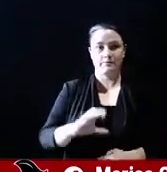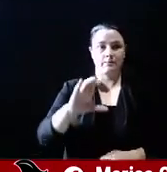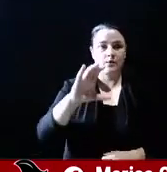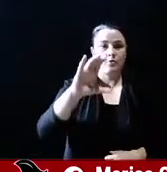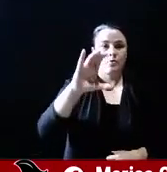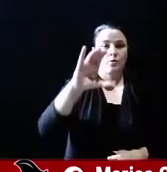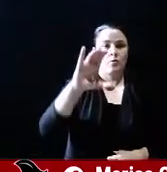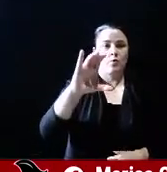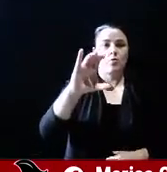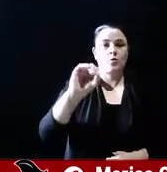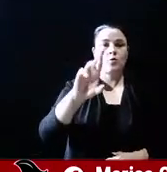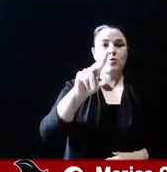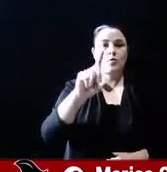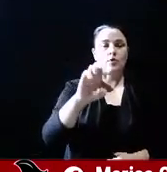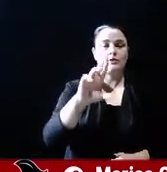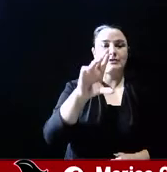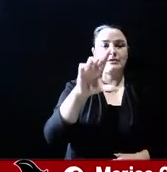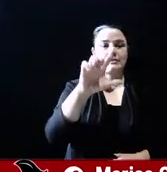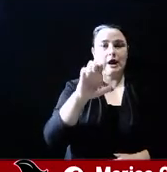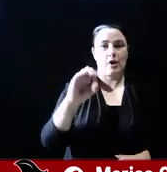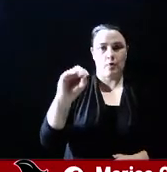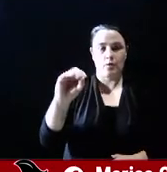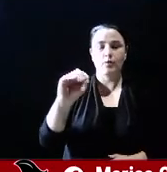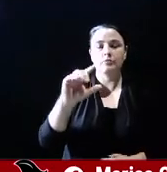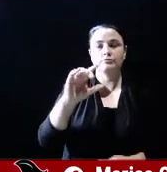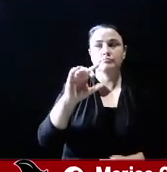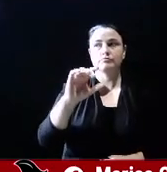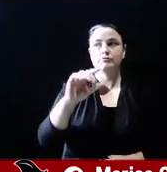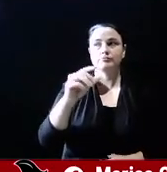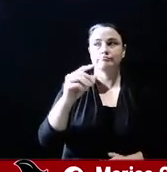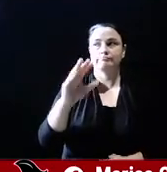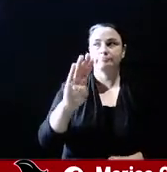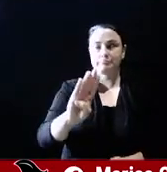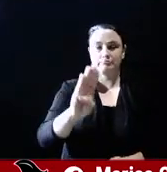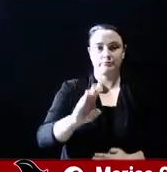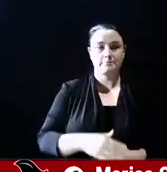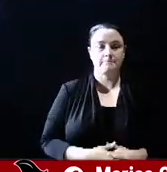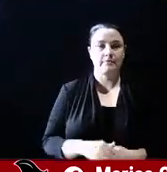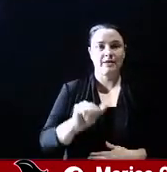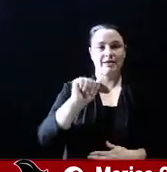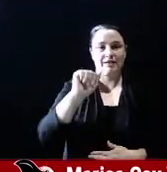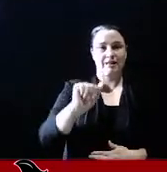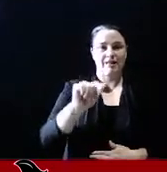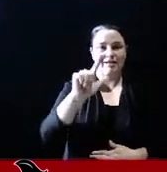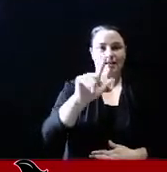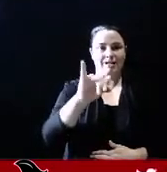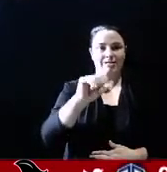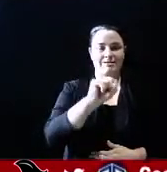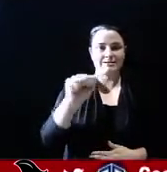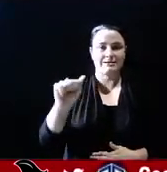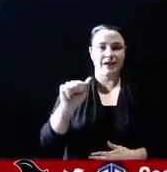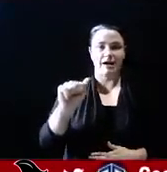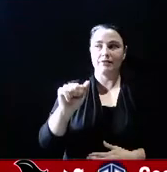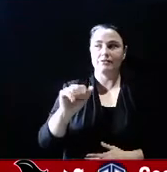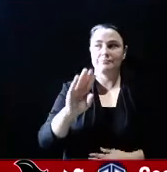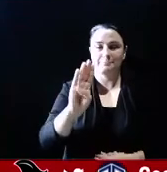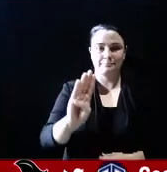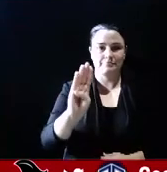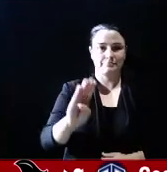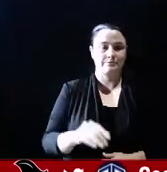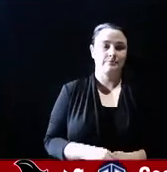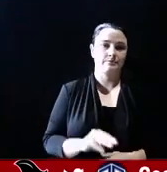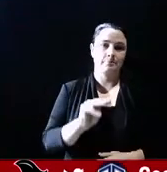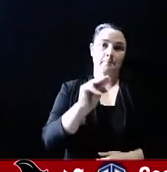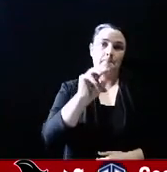Cordell Hugh Belgrave Jr. Alyssa Monette Benjamin.